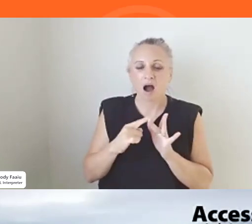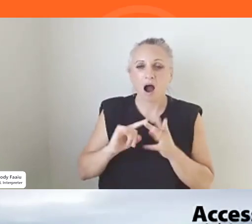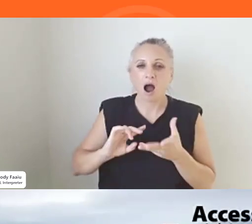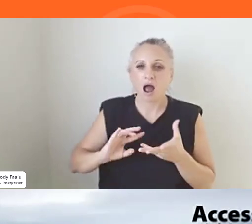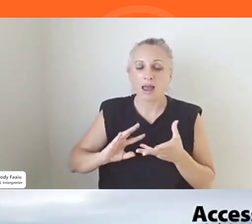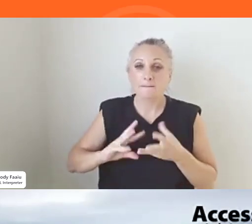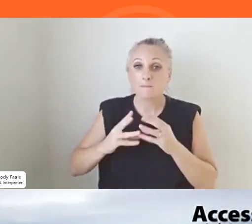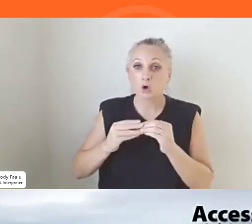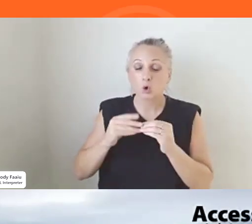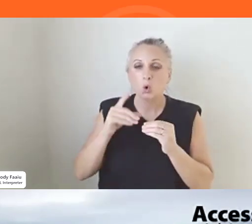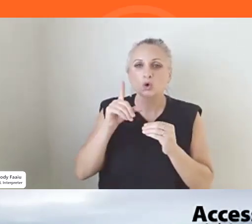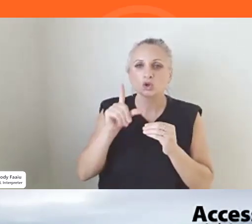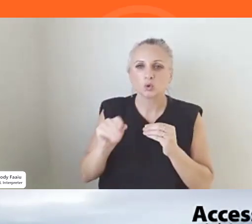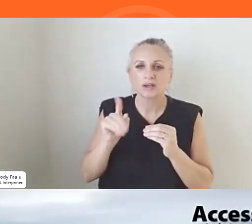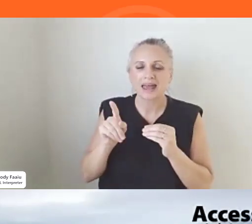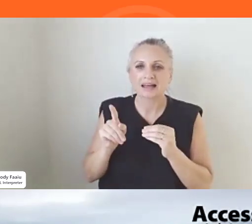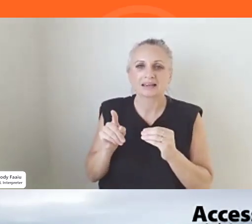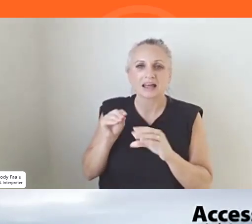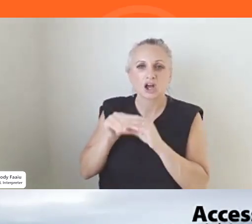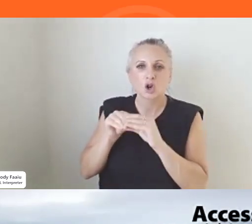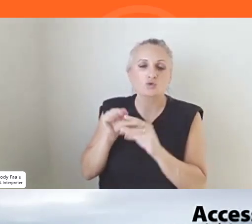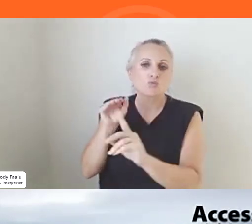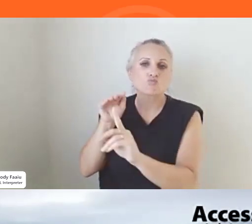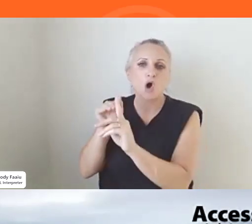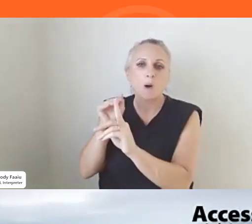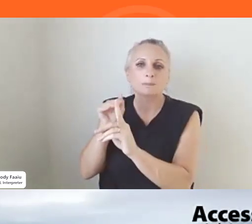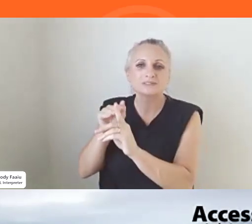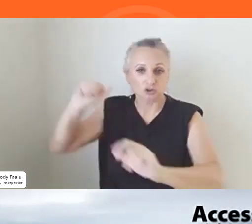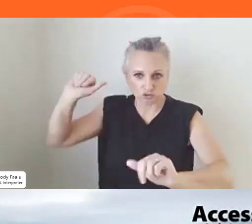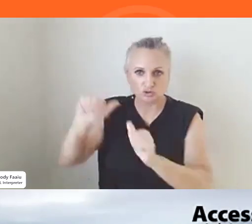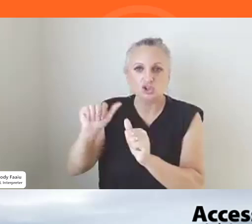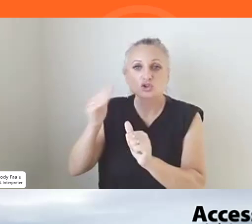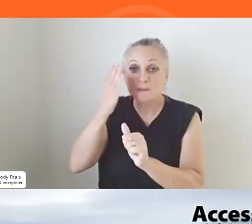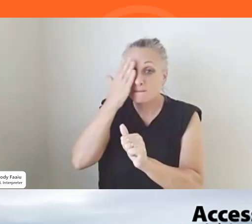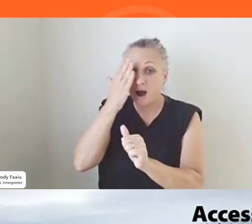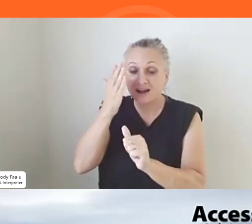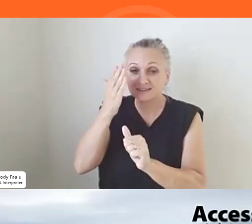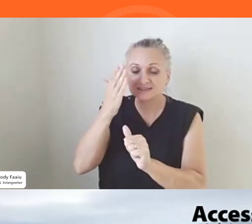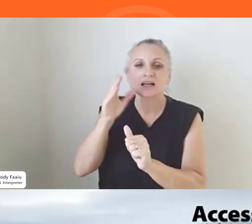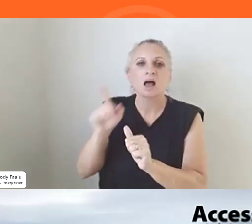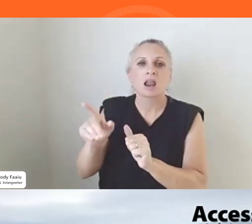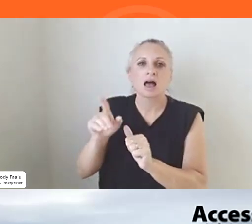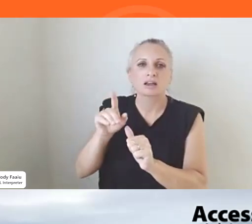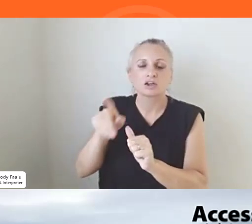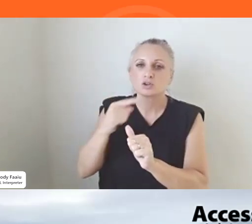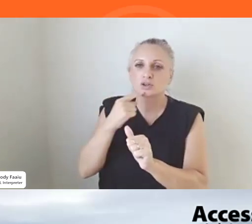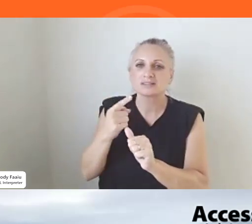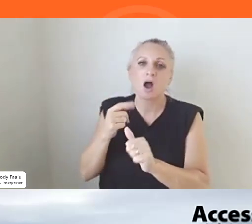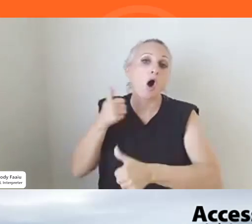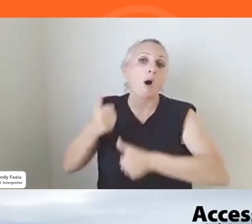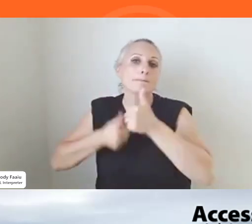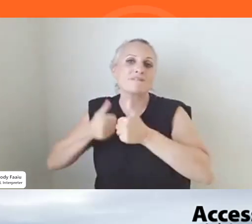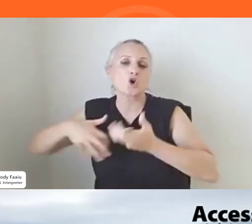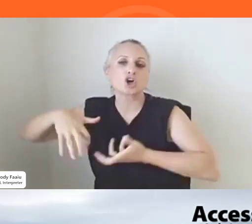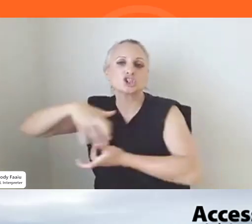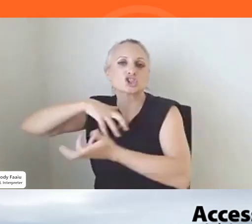that bias quite significantly, I've found. So, even just pushing it towards preferring the social model instead of the medical